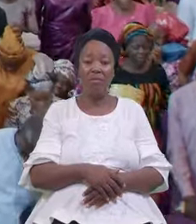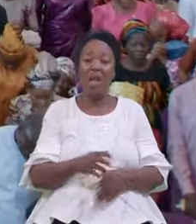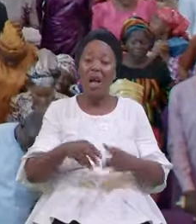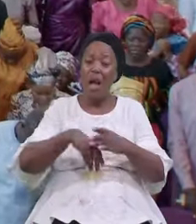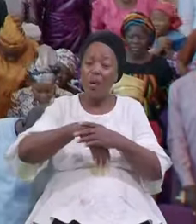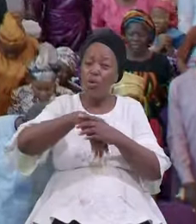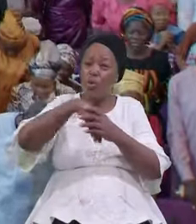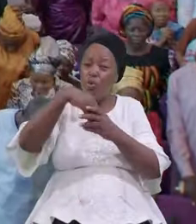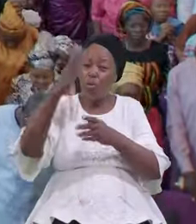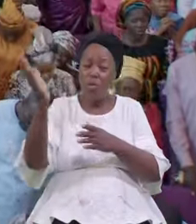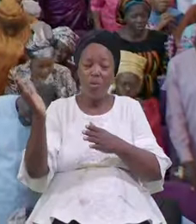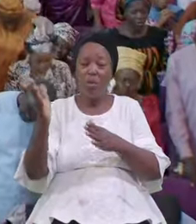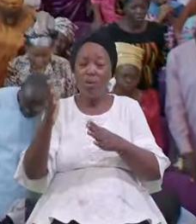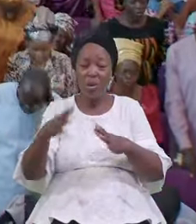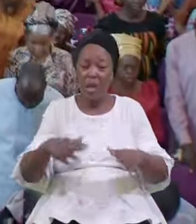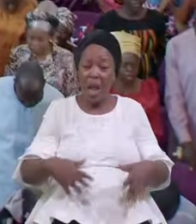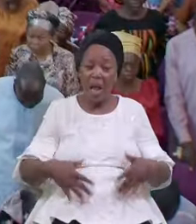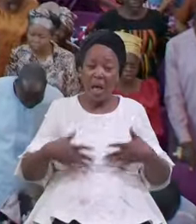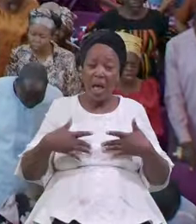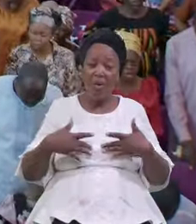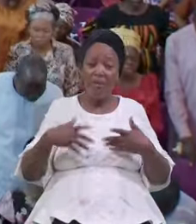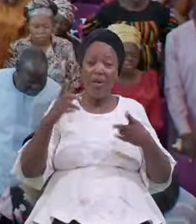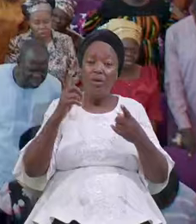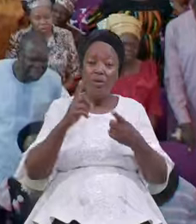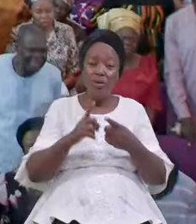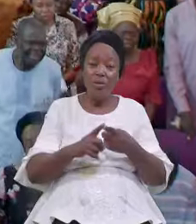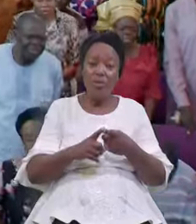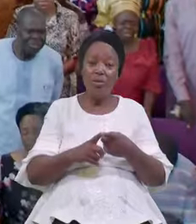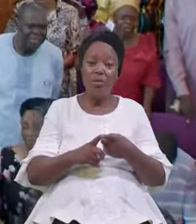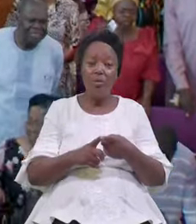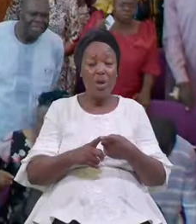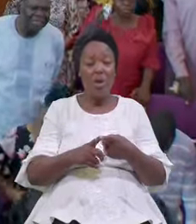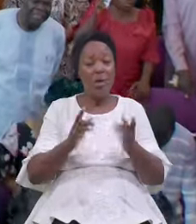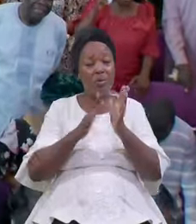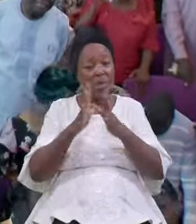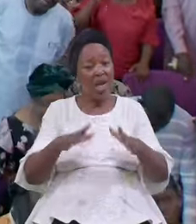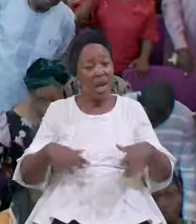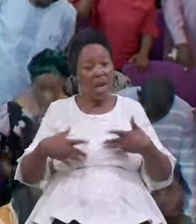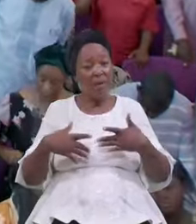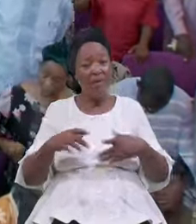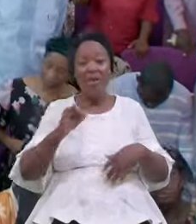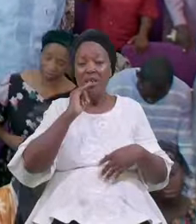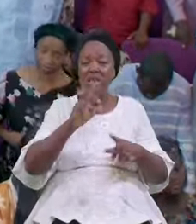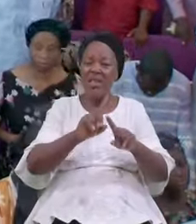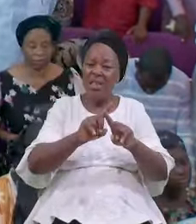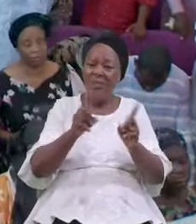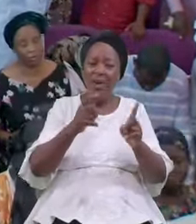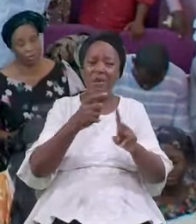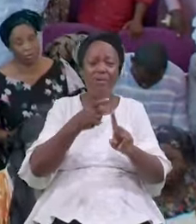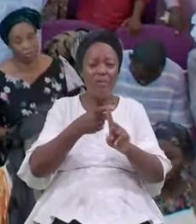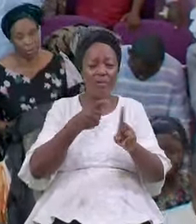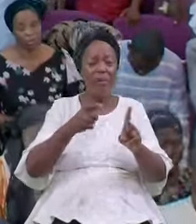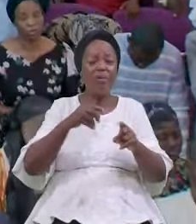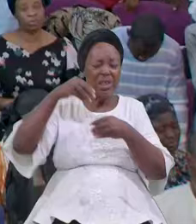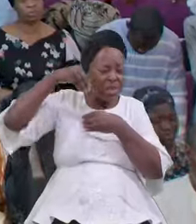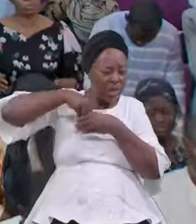Outward conformity to the Christian life is different from inward